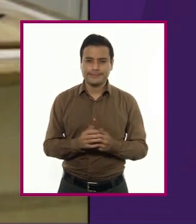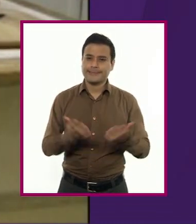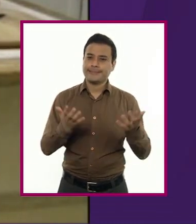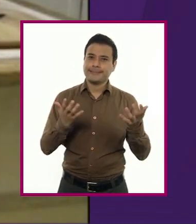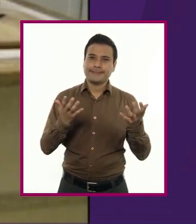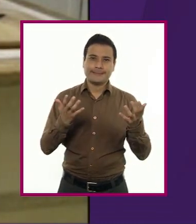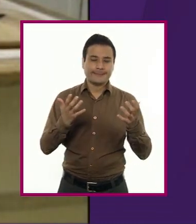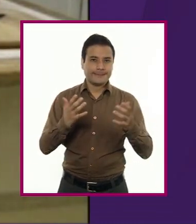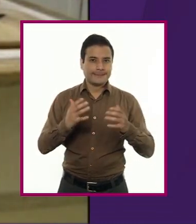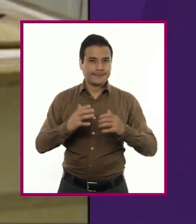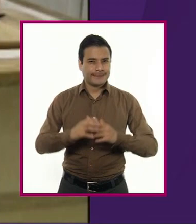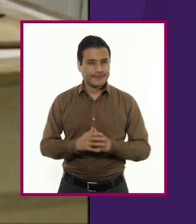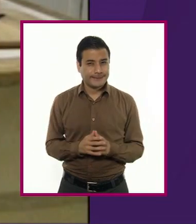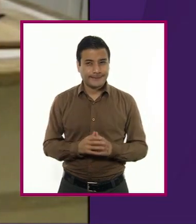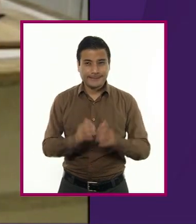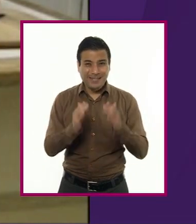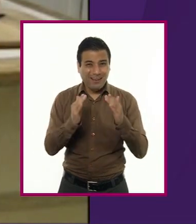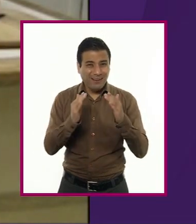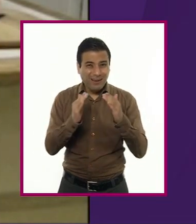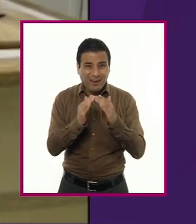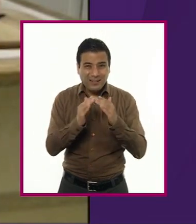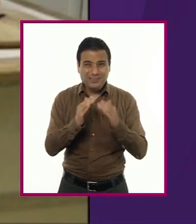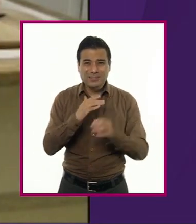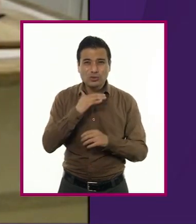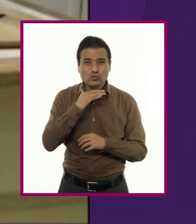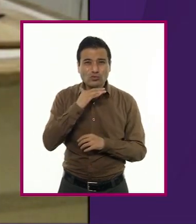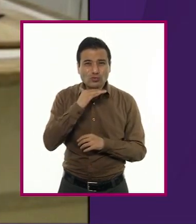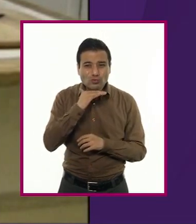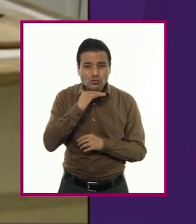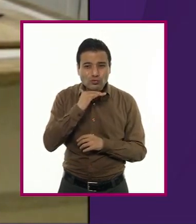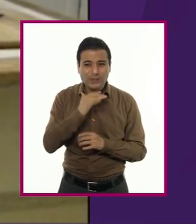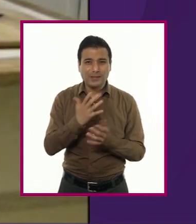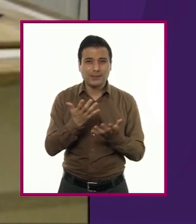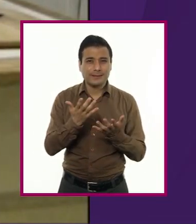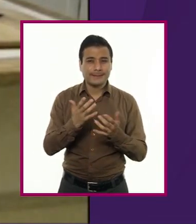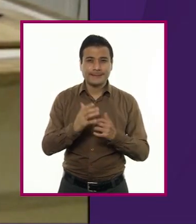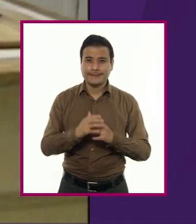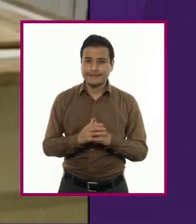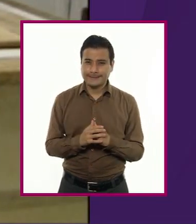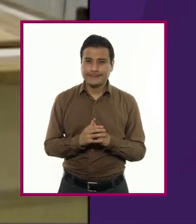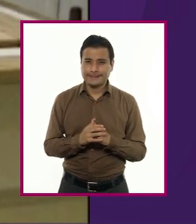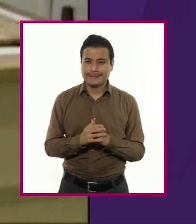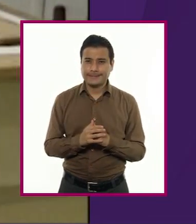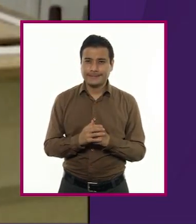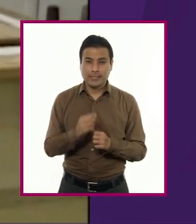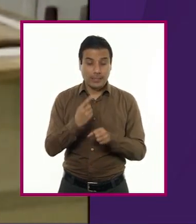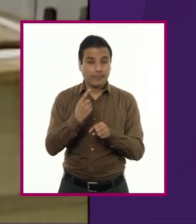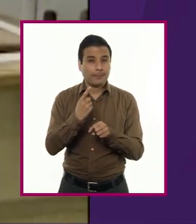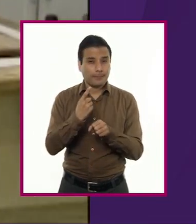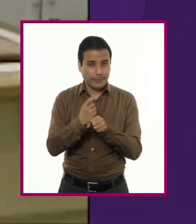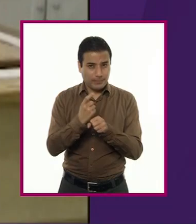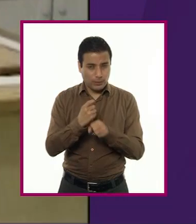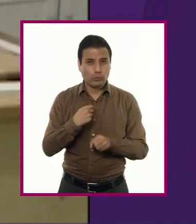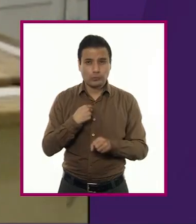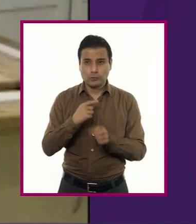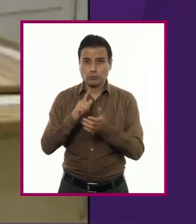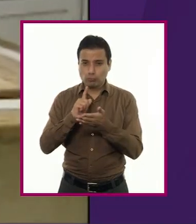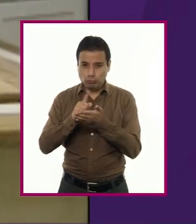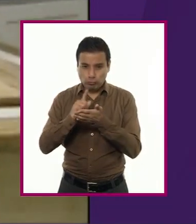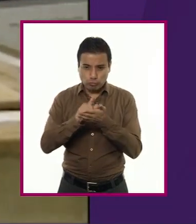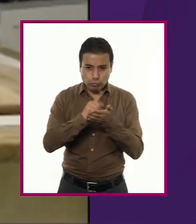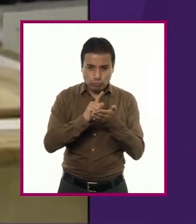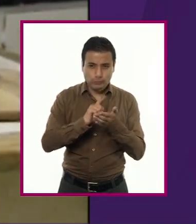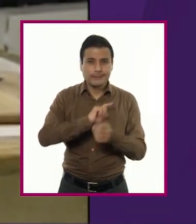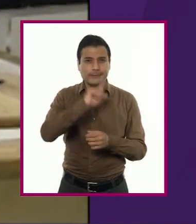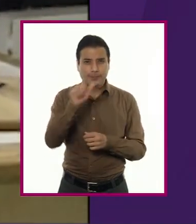This whole house is dirty. Well, first I'll clean the house, and then I'll wash